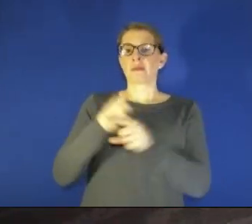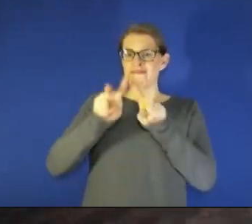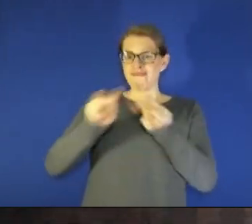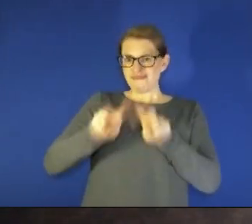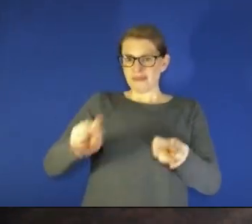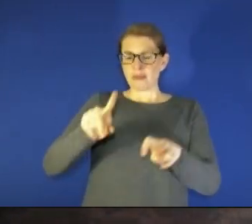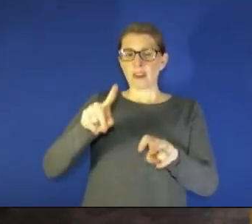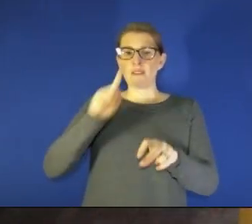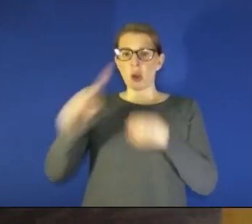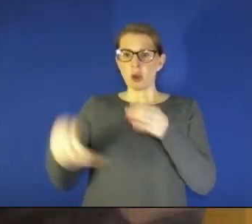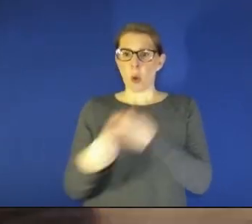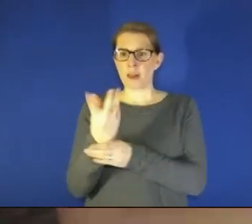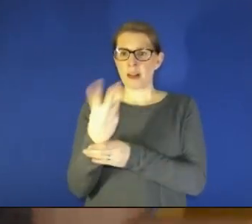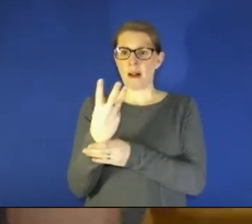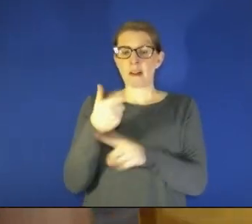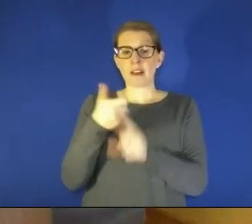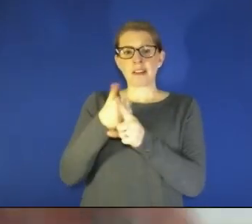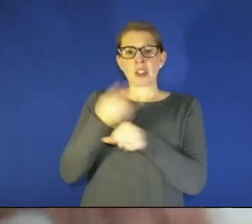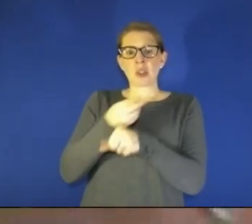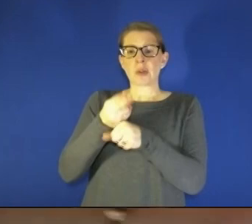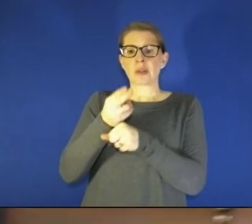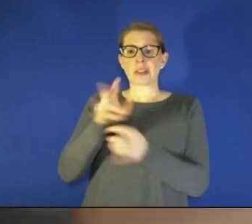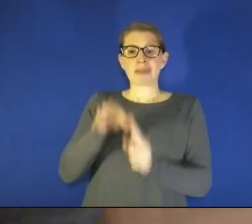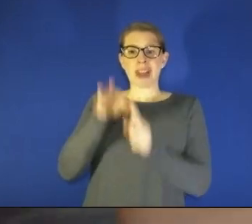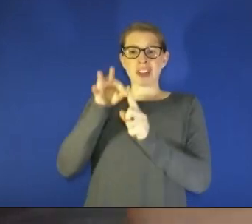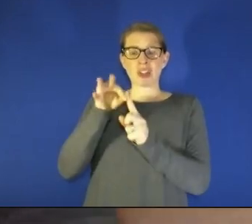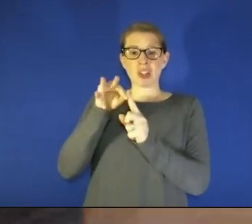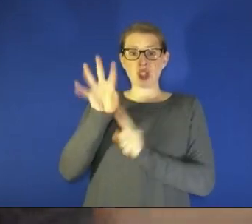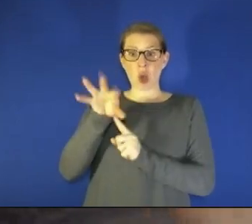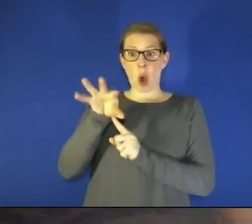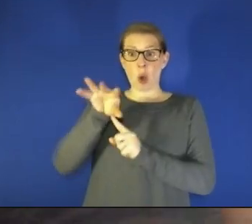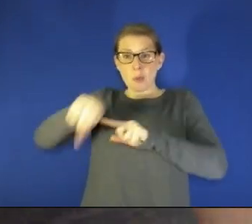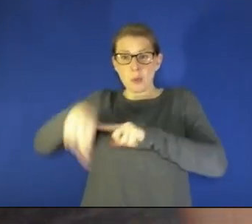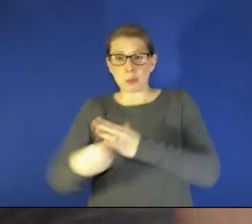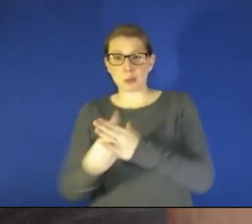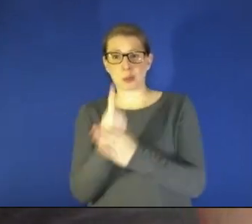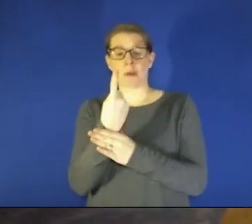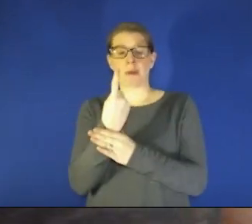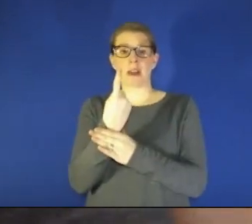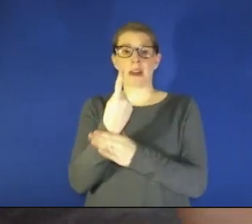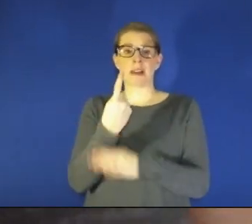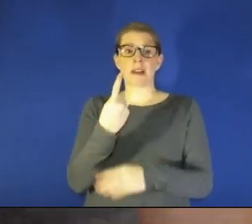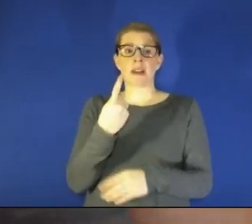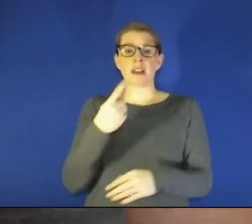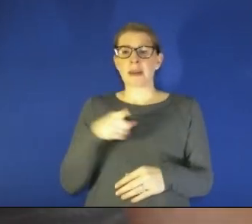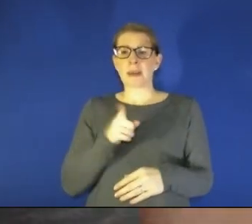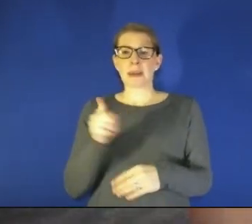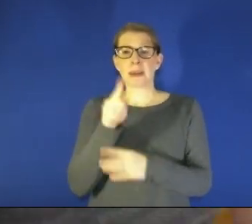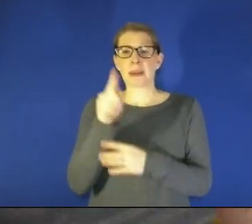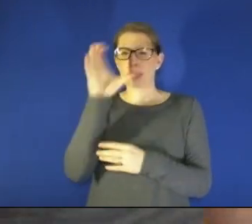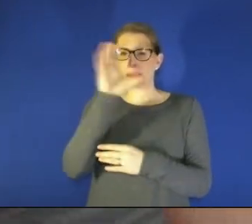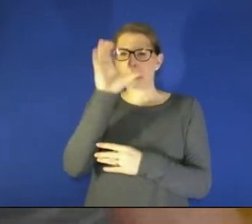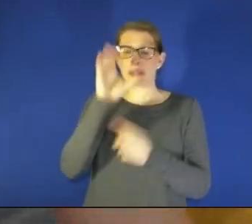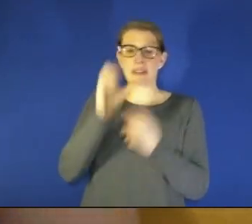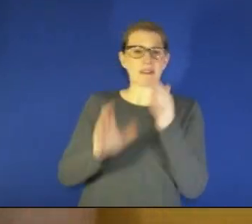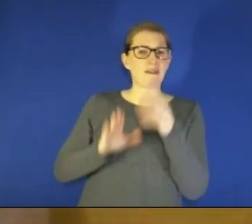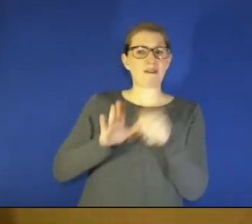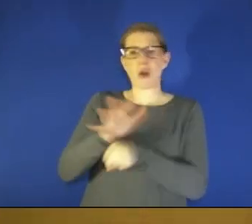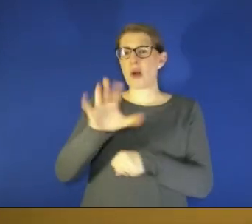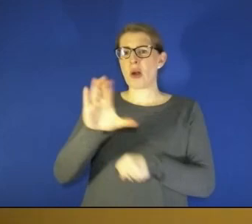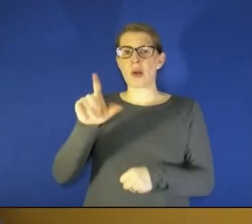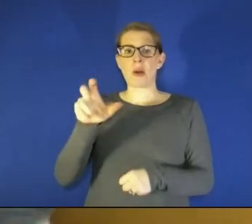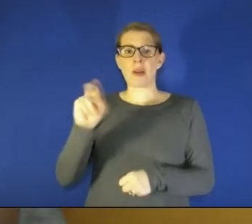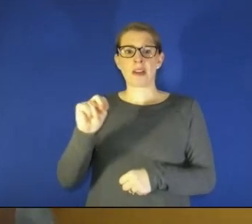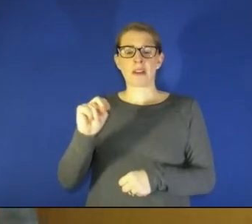colonoscopy, because you use a special scope so you can traverse the whole colon. What do you look for when you first get in there?